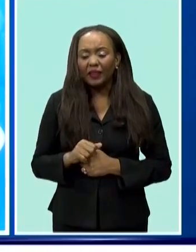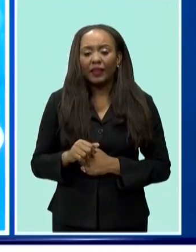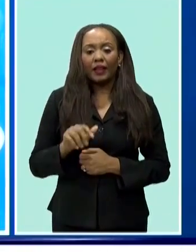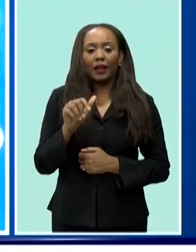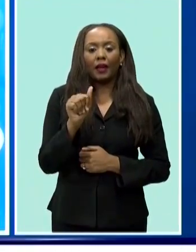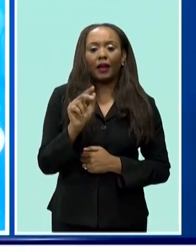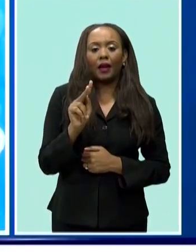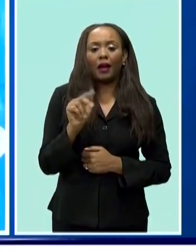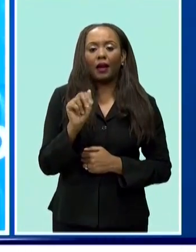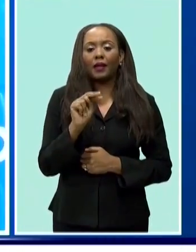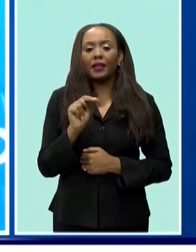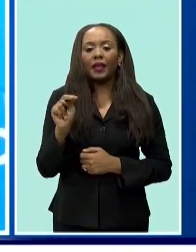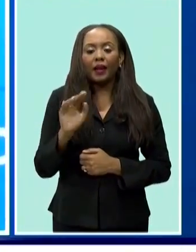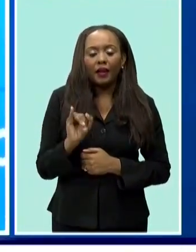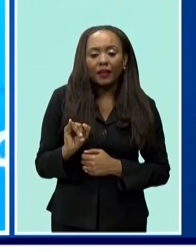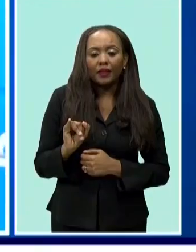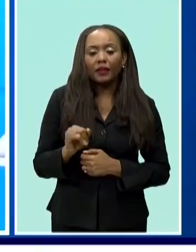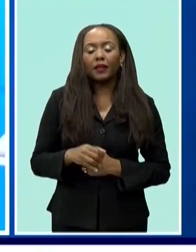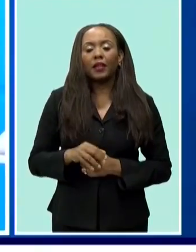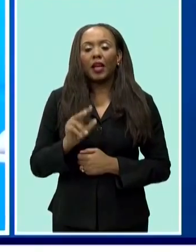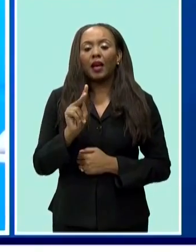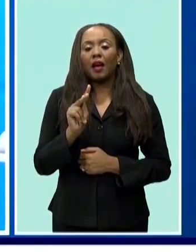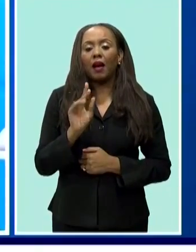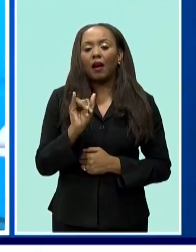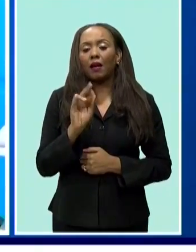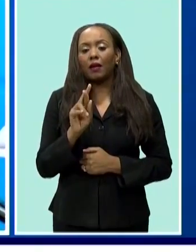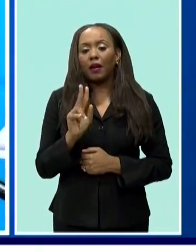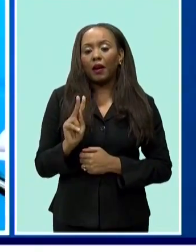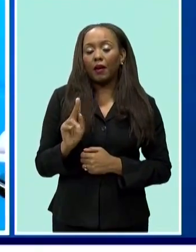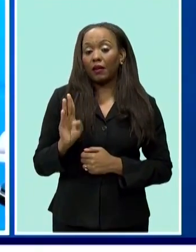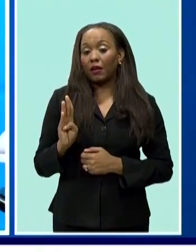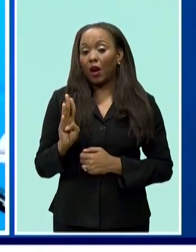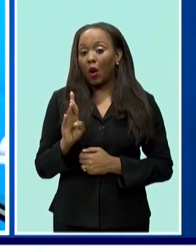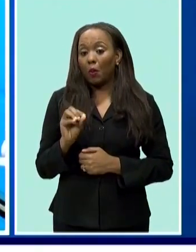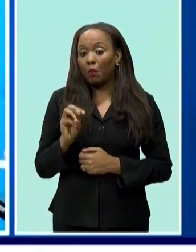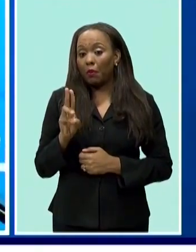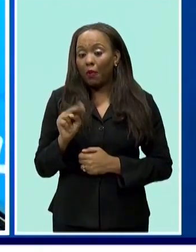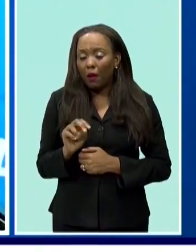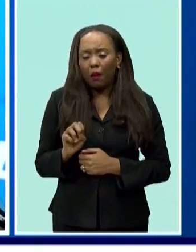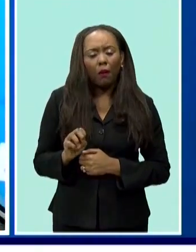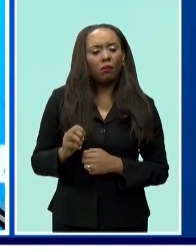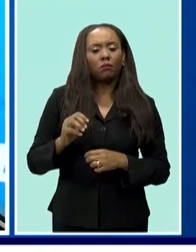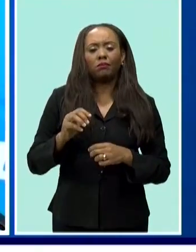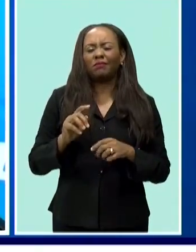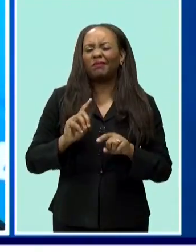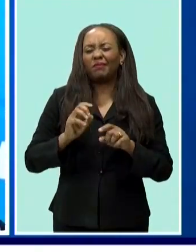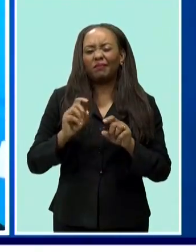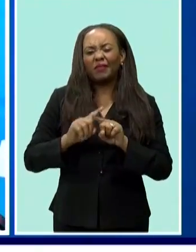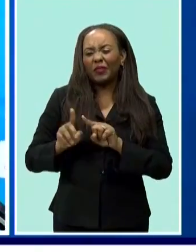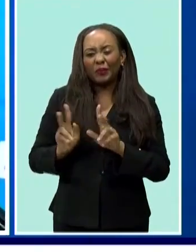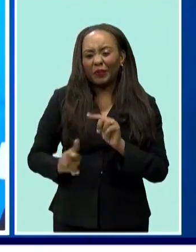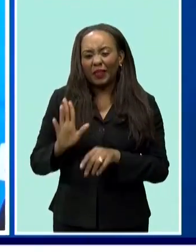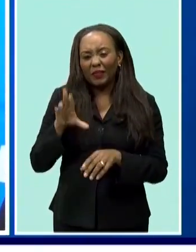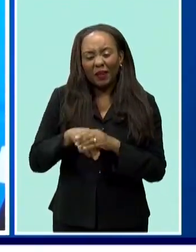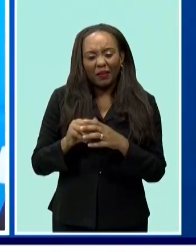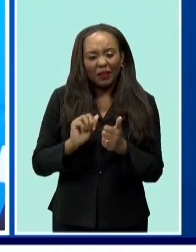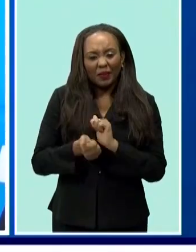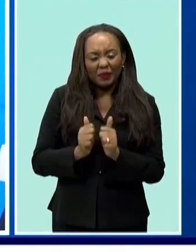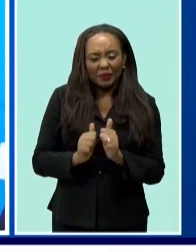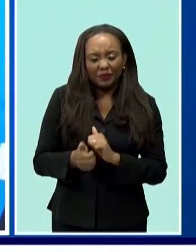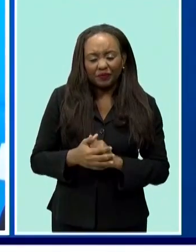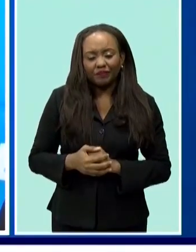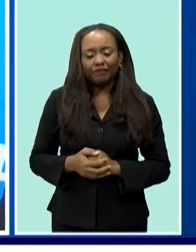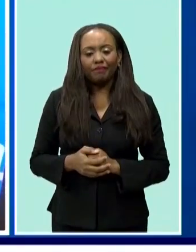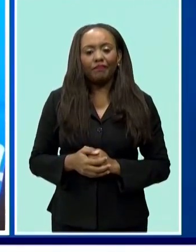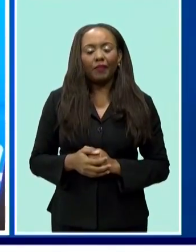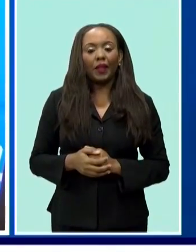Kenny McDowell. We also have Kurt Brown and many more in those competitions. We also have on